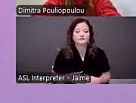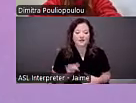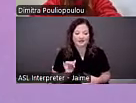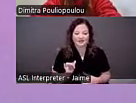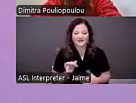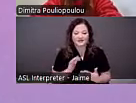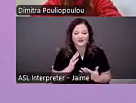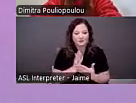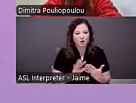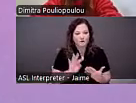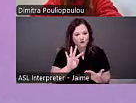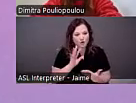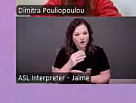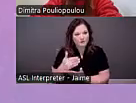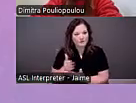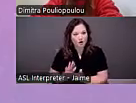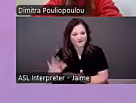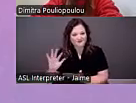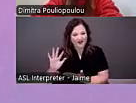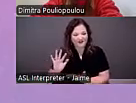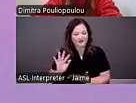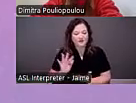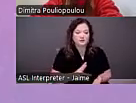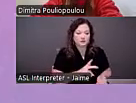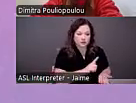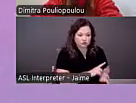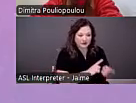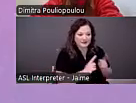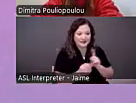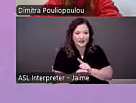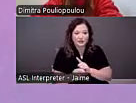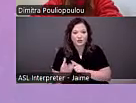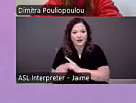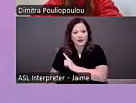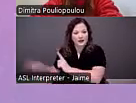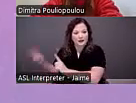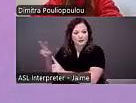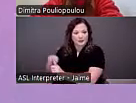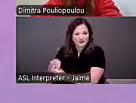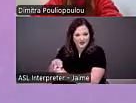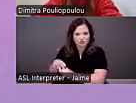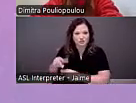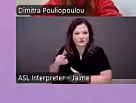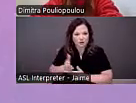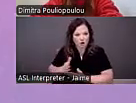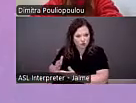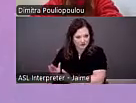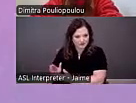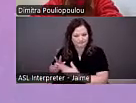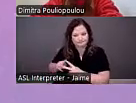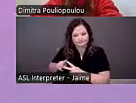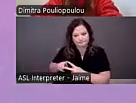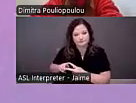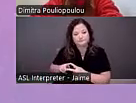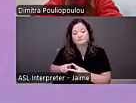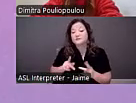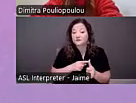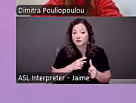the translation and implementation phases. So first, we conducted usability